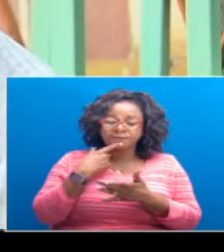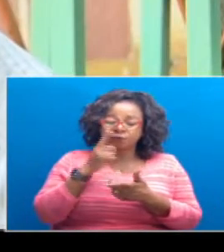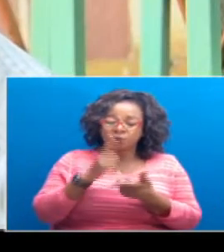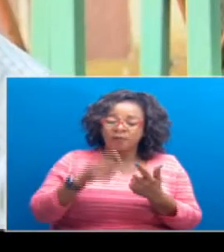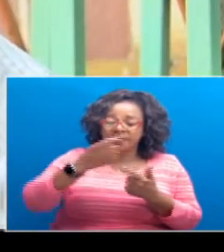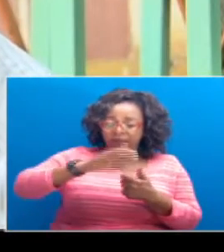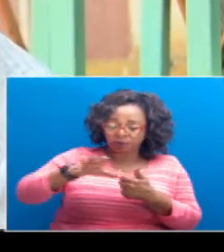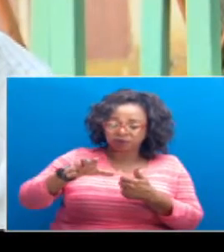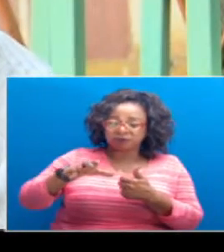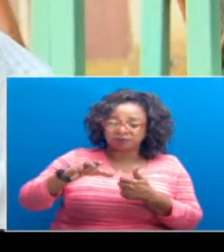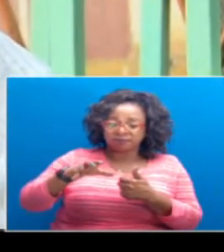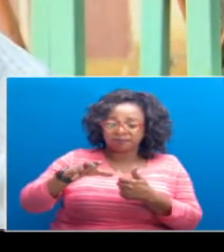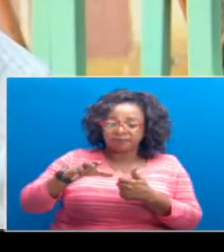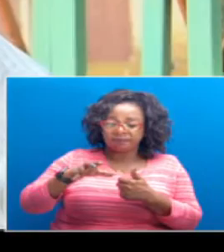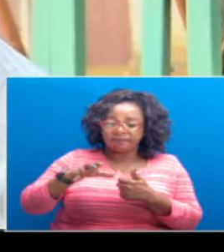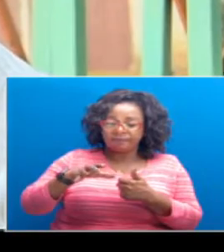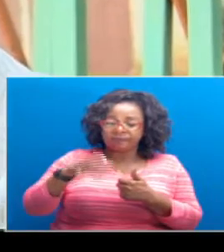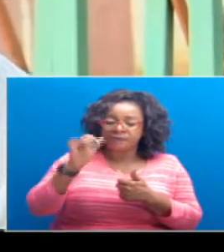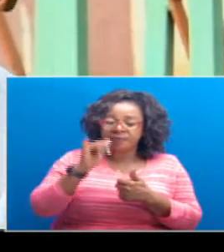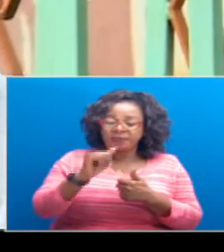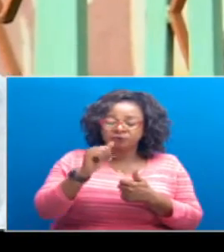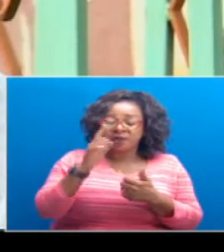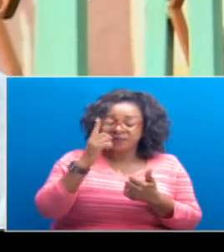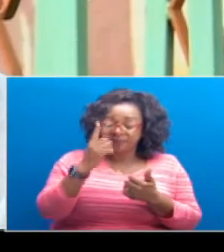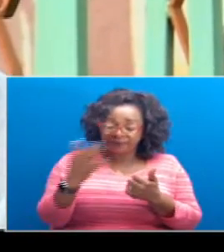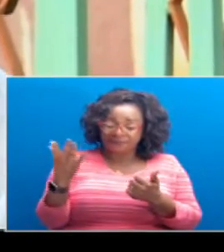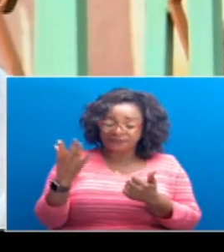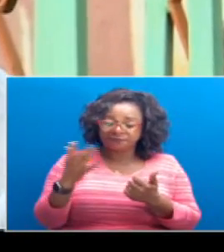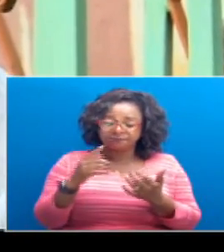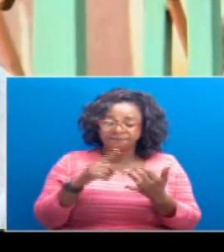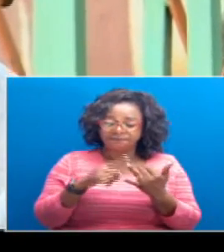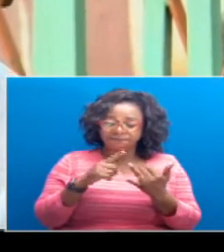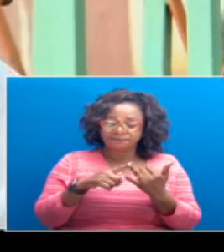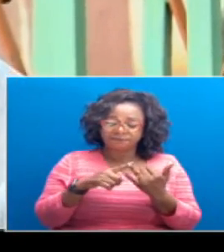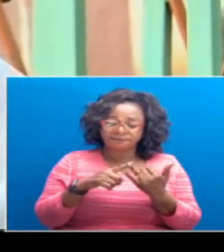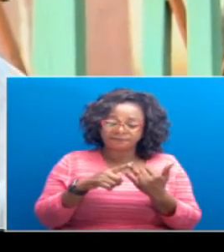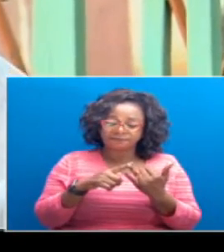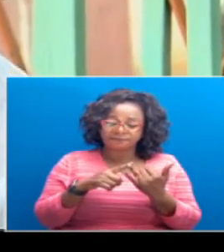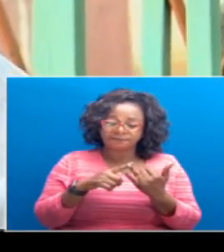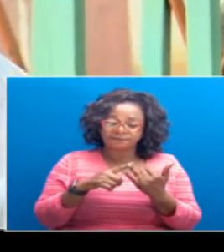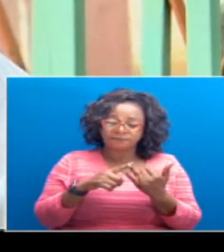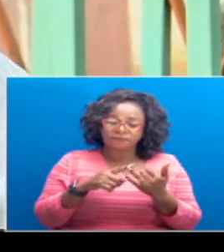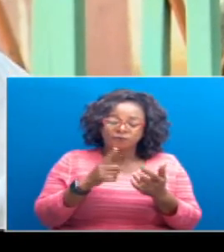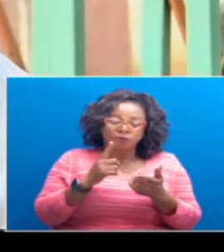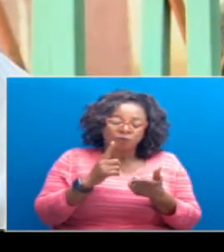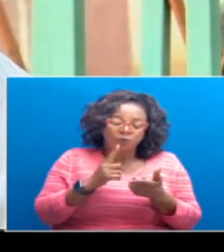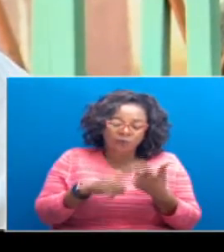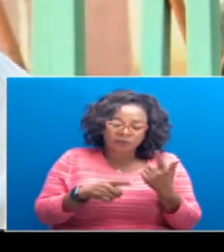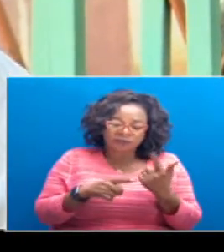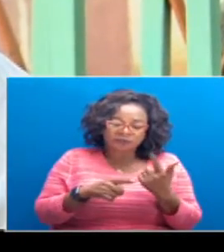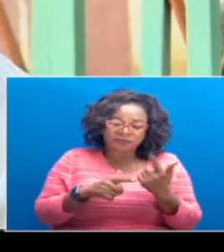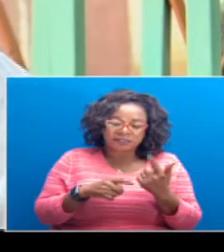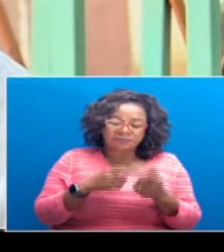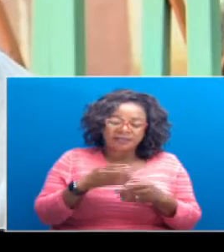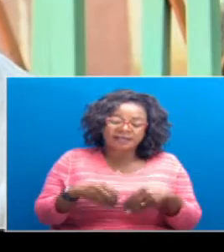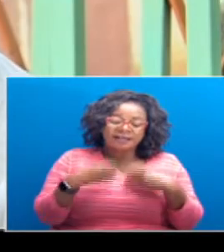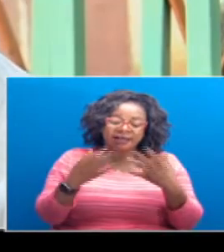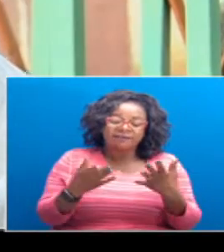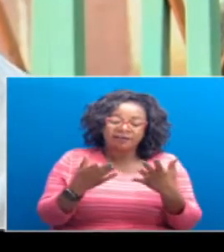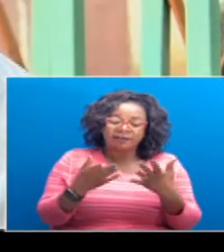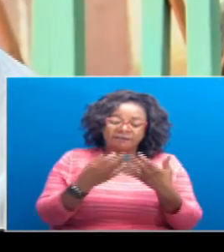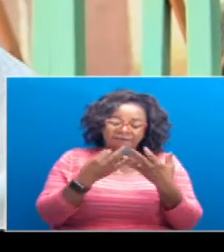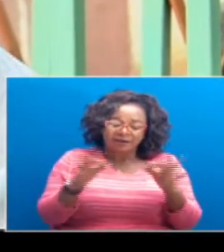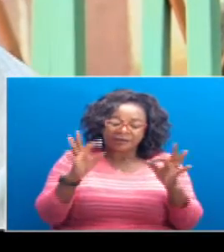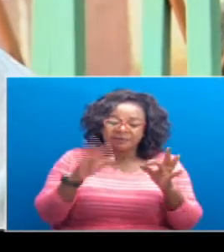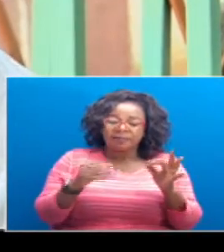county imposes. So that is one remedy. The next remedy is what has been given free by the